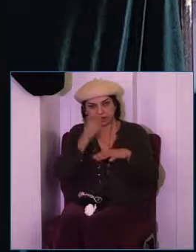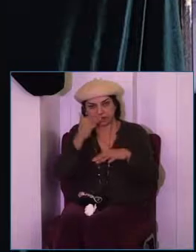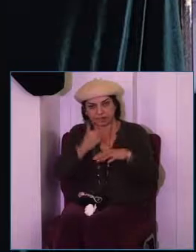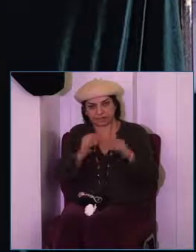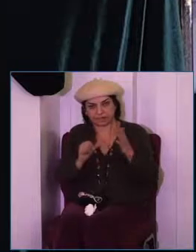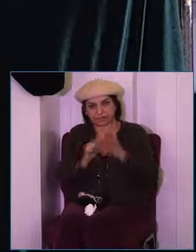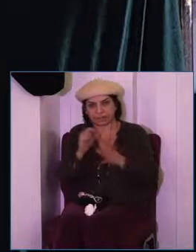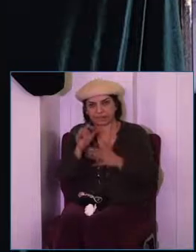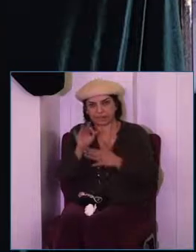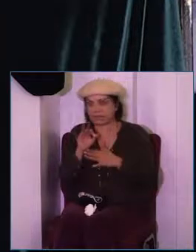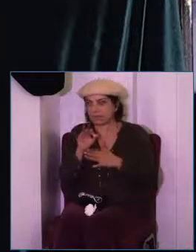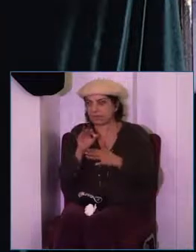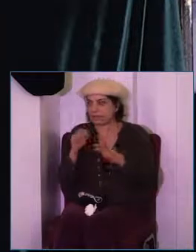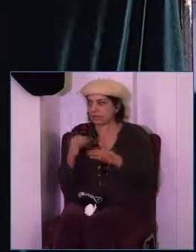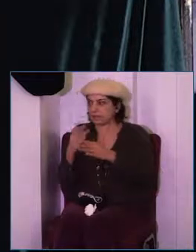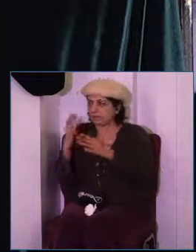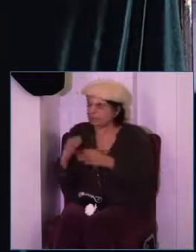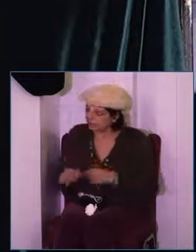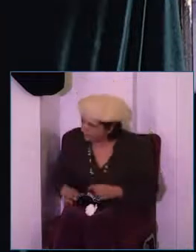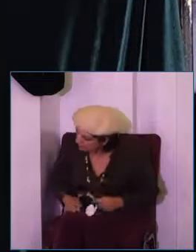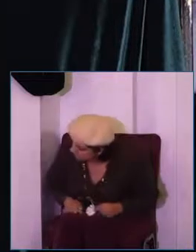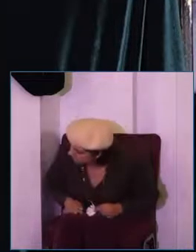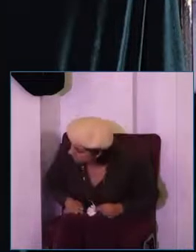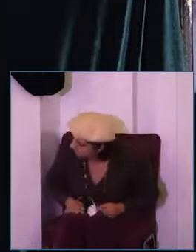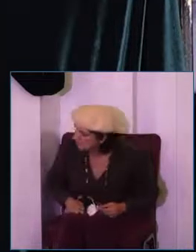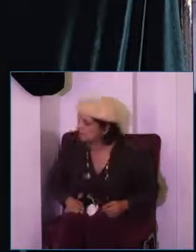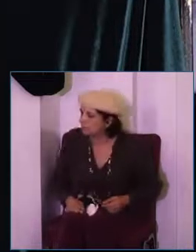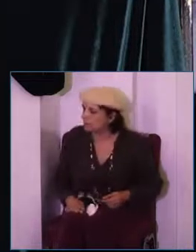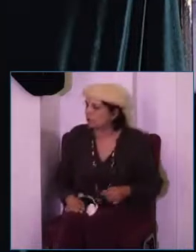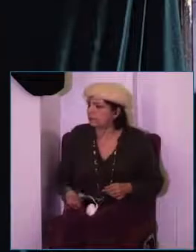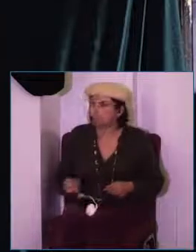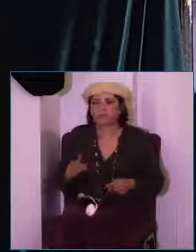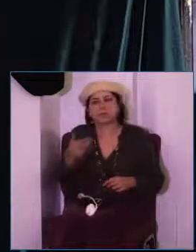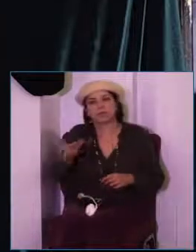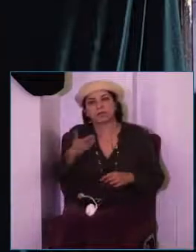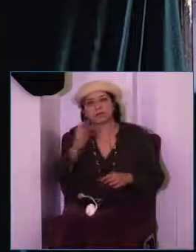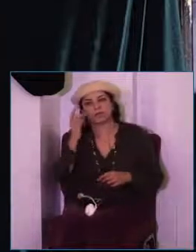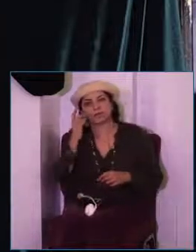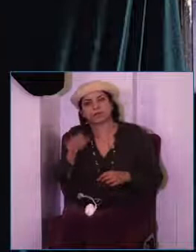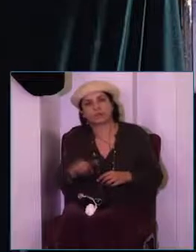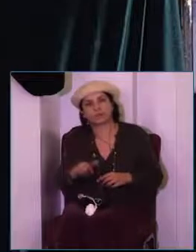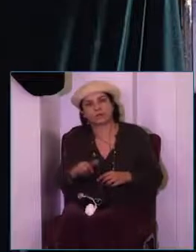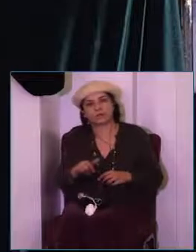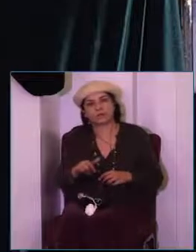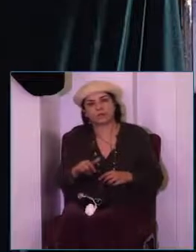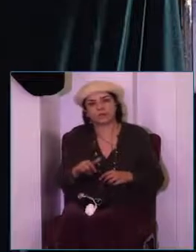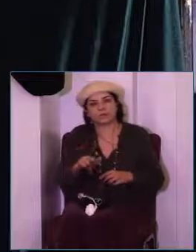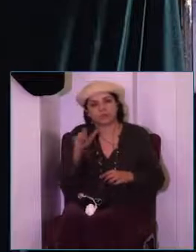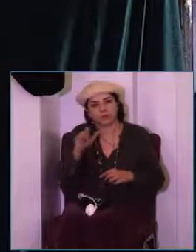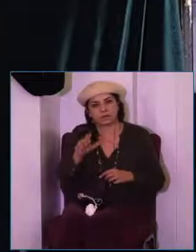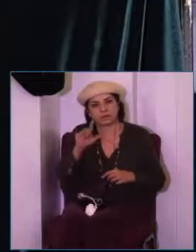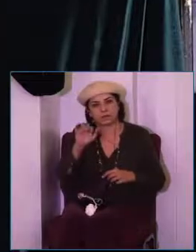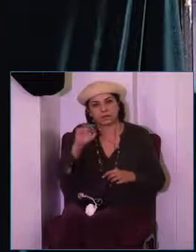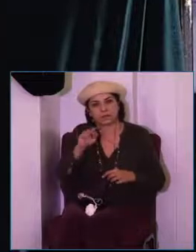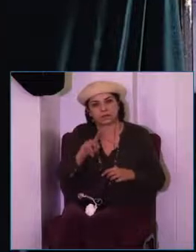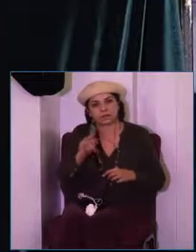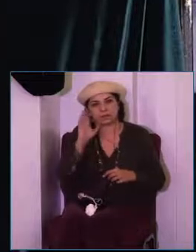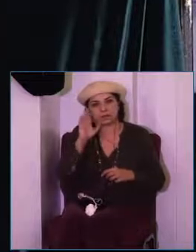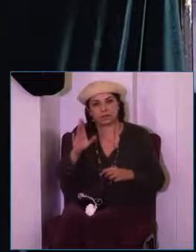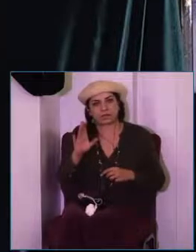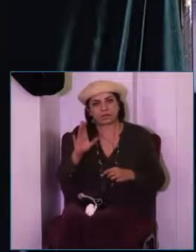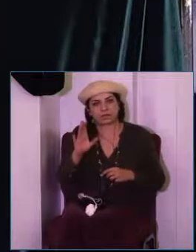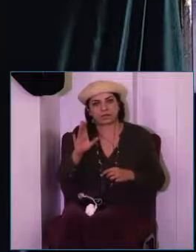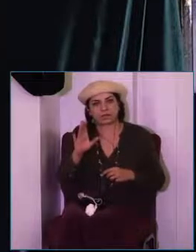our website. So you're welcome to go see that, and just click on the link and it will take you directly there.